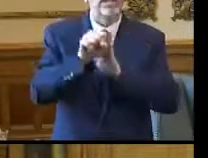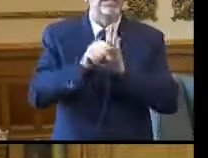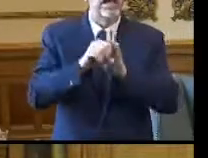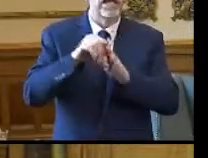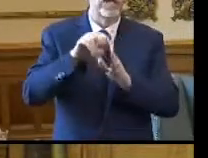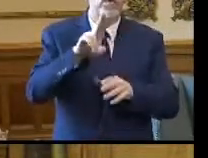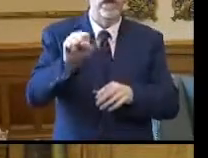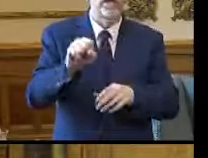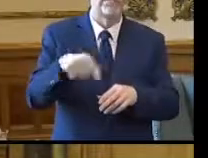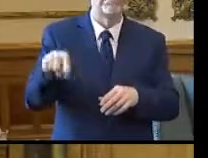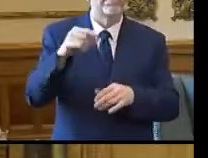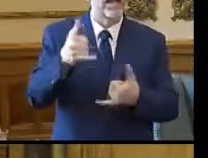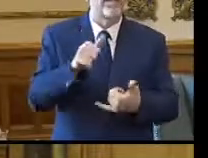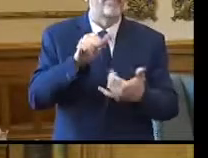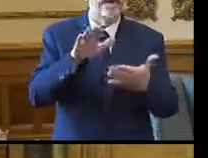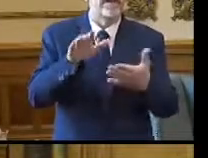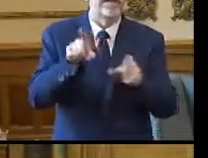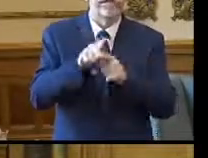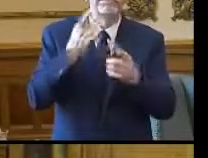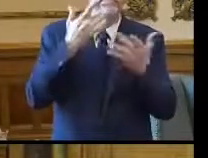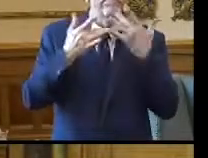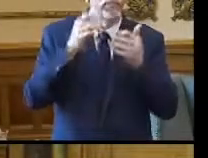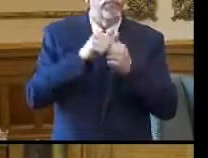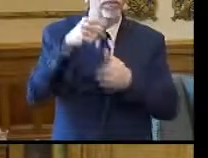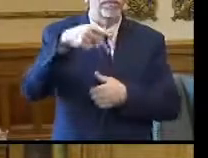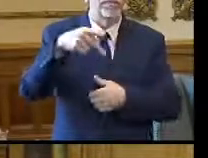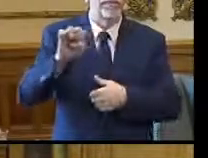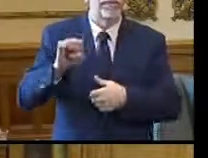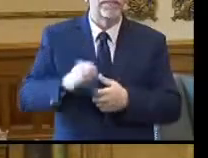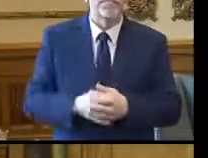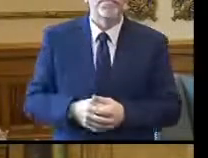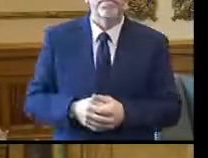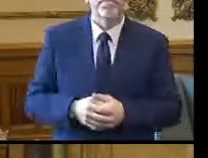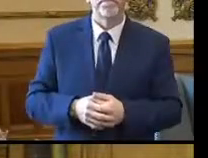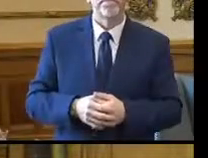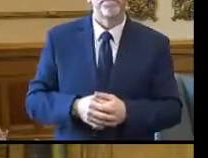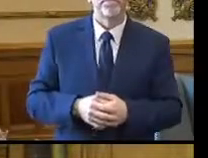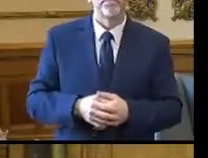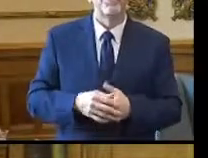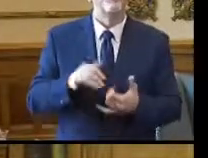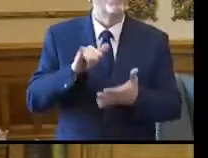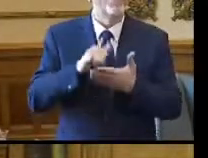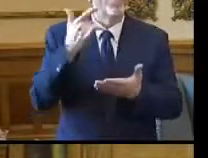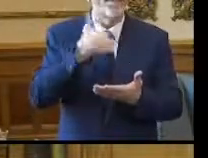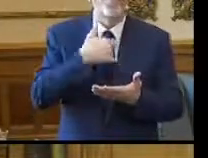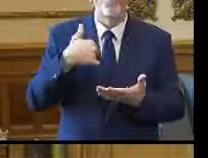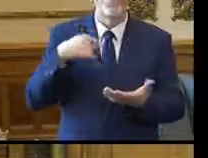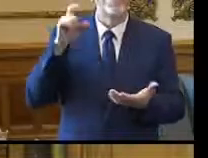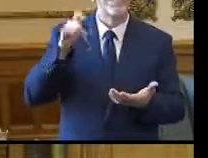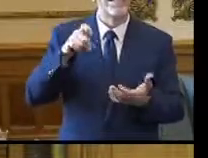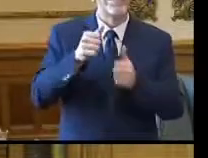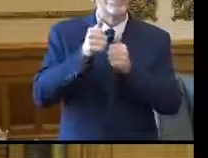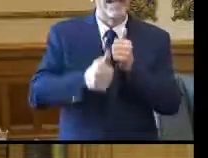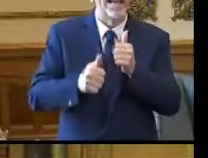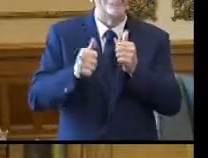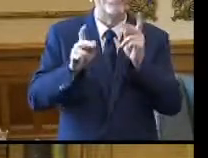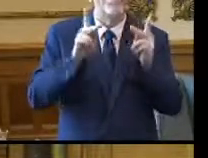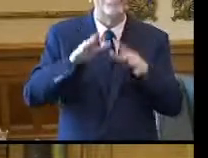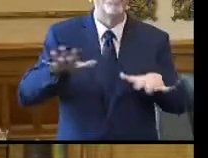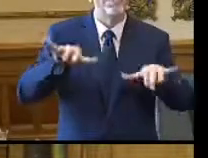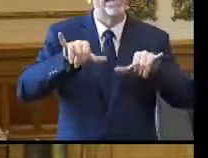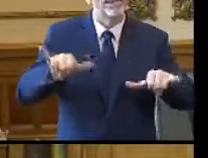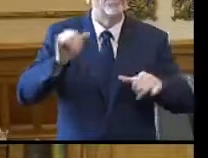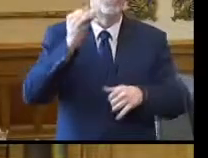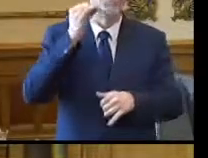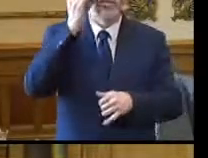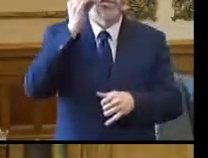States is facing at this time. This is just another reason for why we need every Hoosier to hunker down.